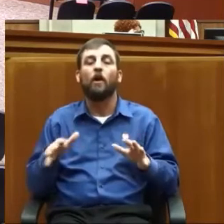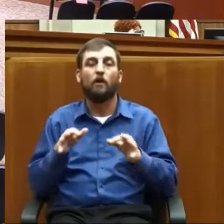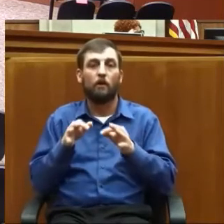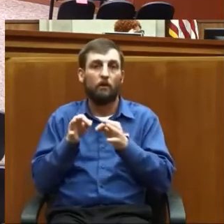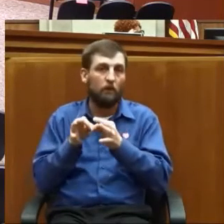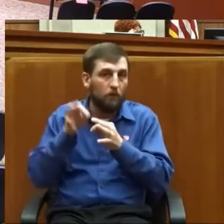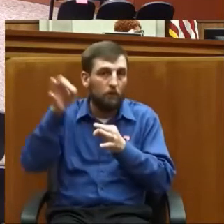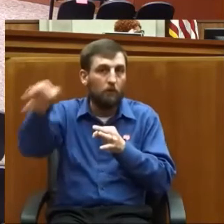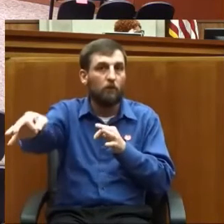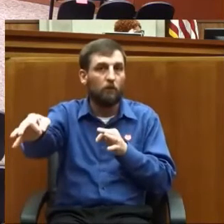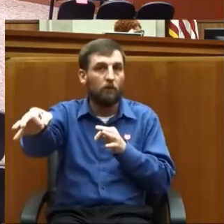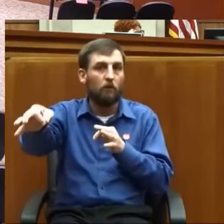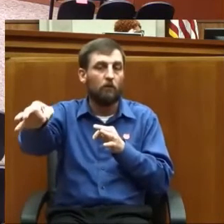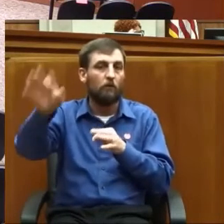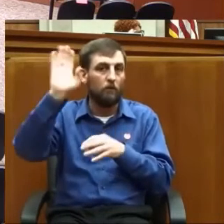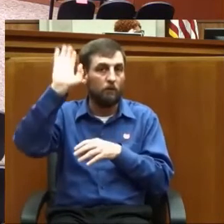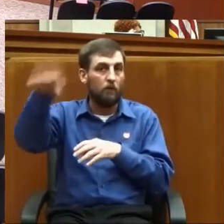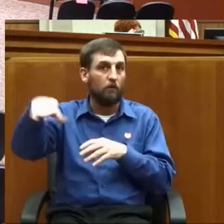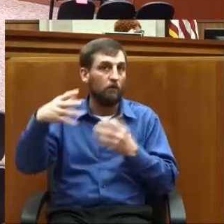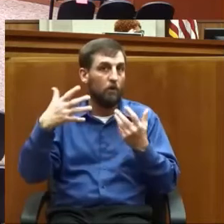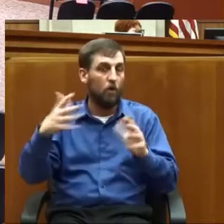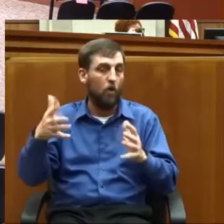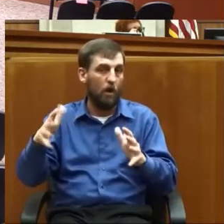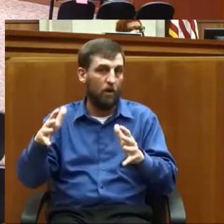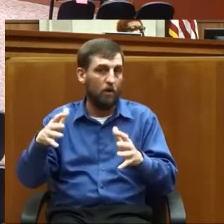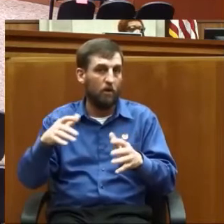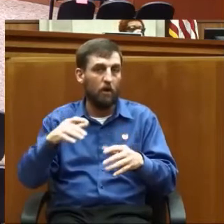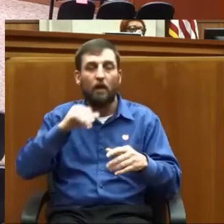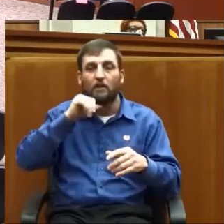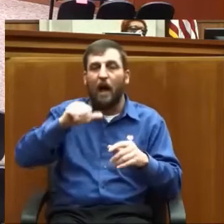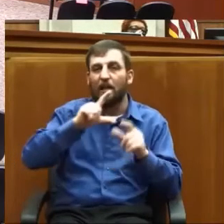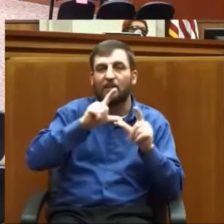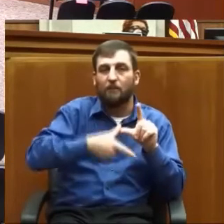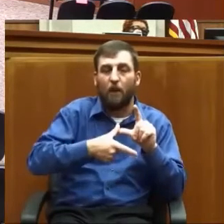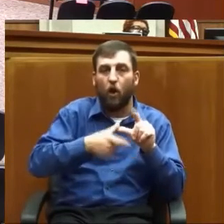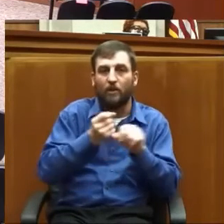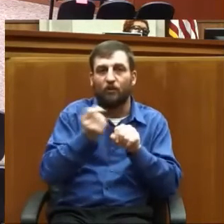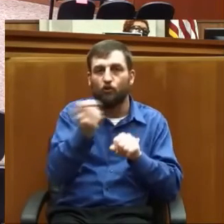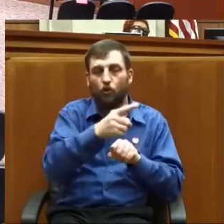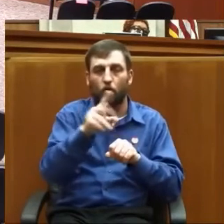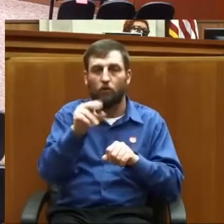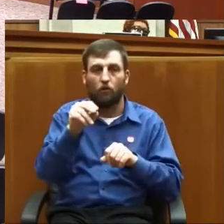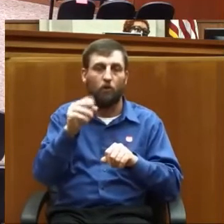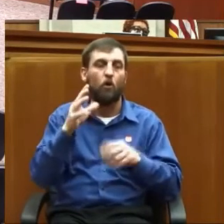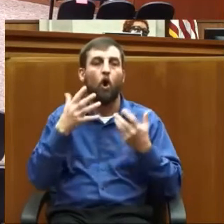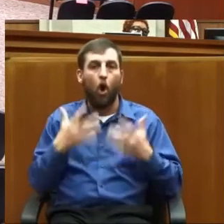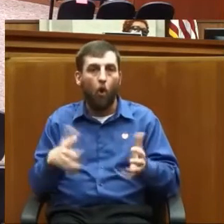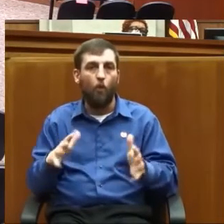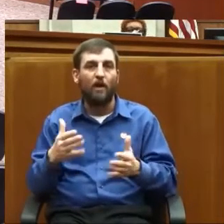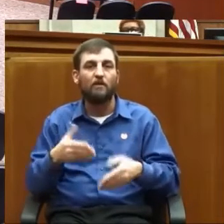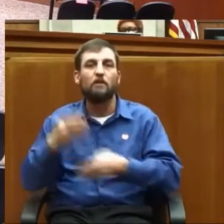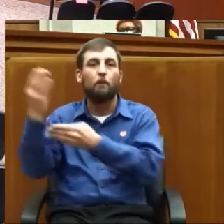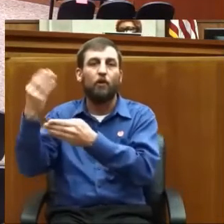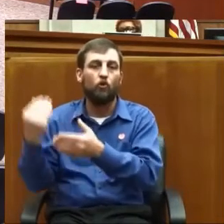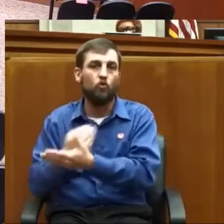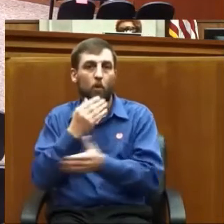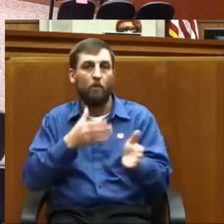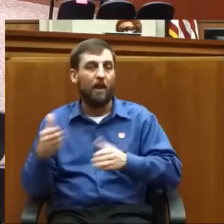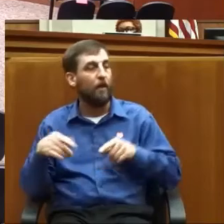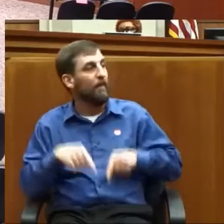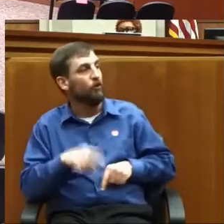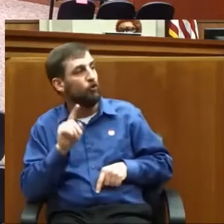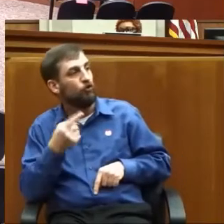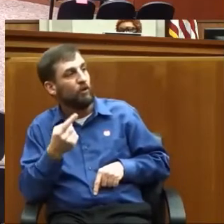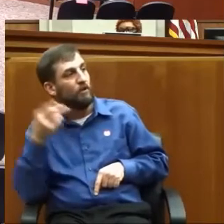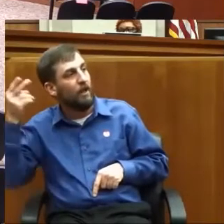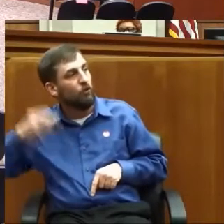been extended out. In other words, it has not been expired next year. We've already submitted the plan. All right, this is